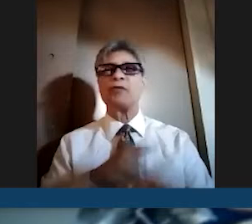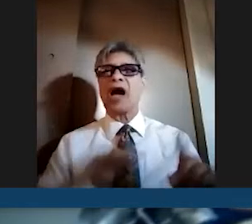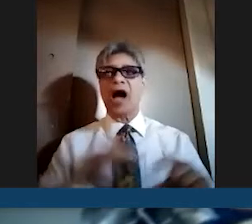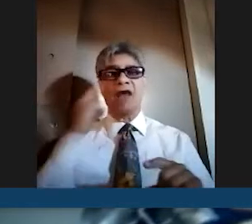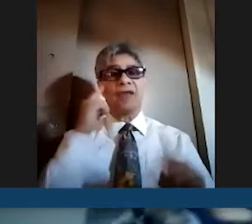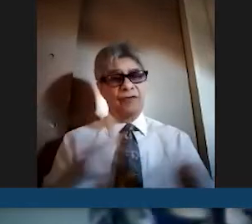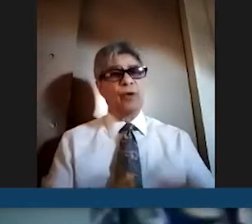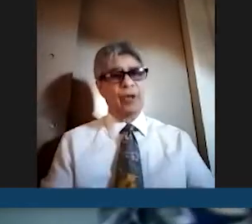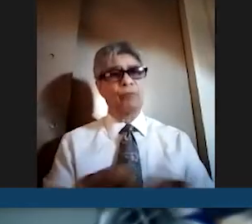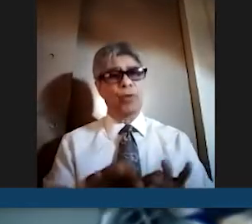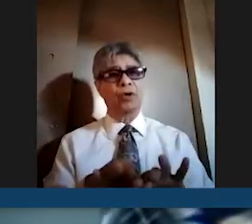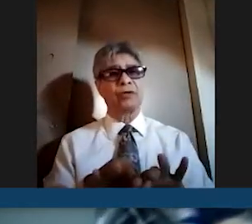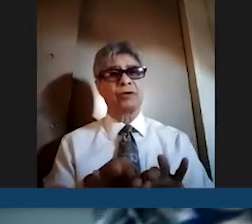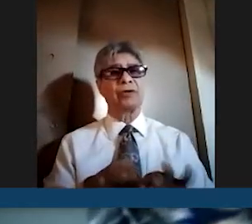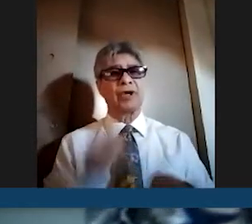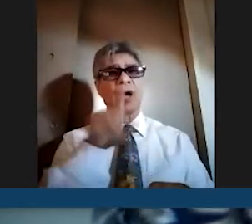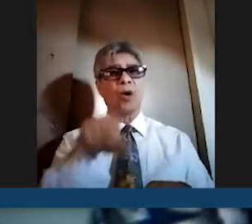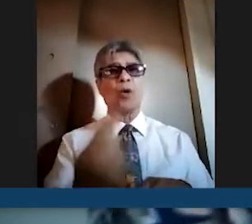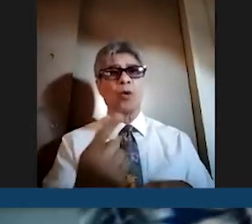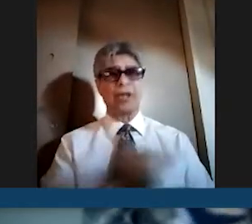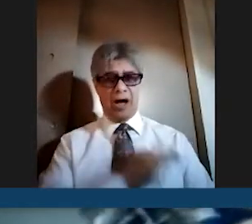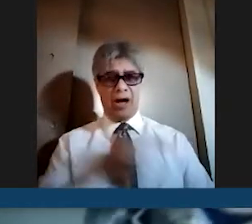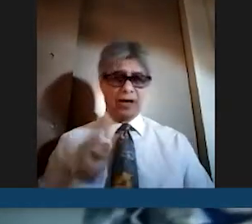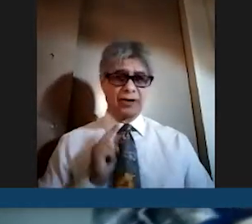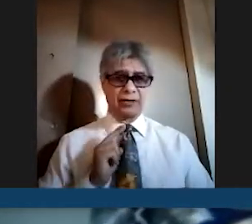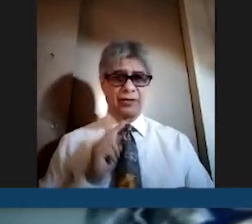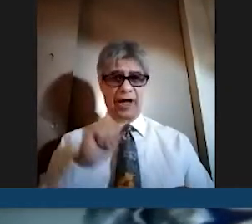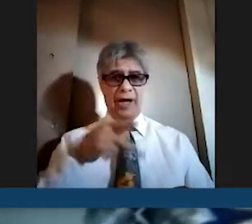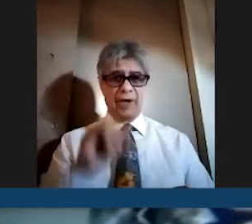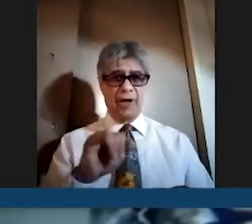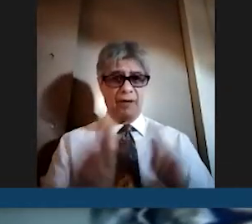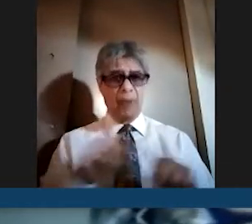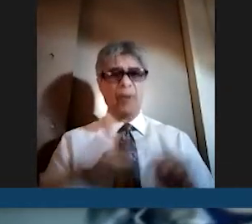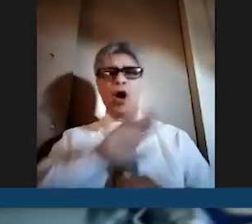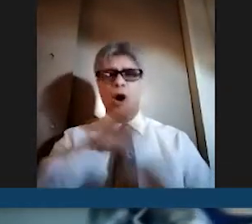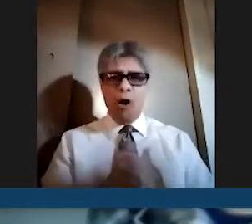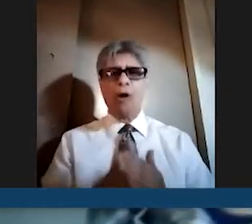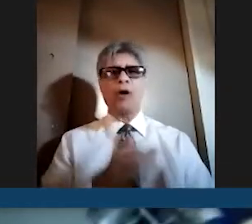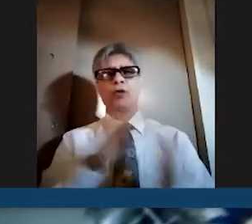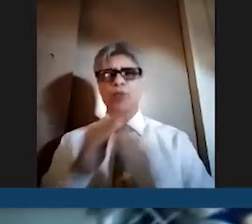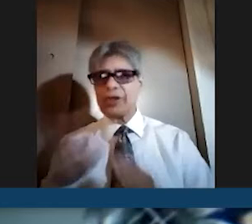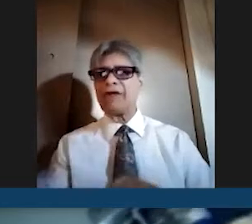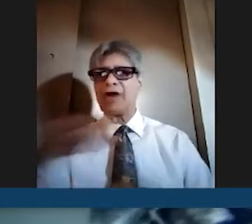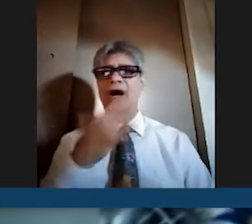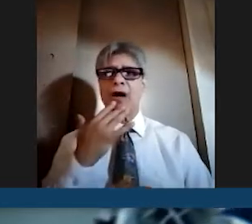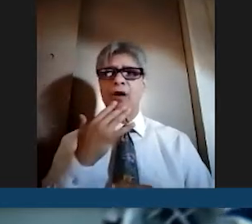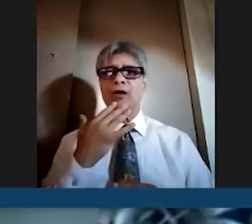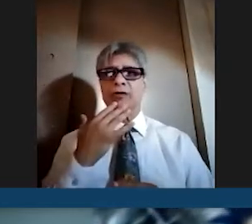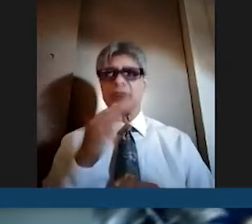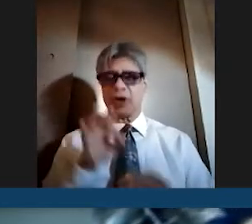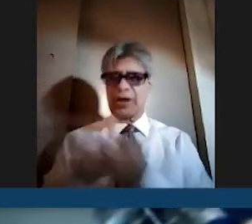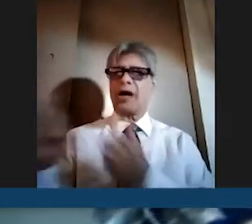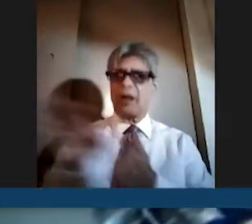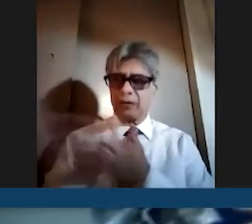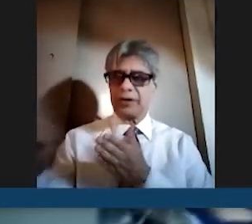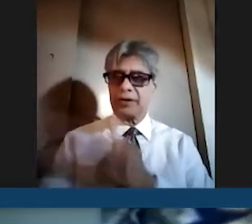that not only us as Pacific Islanders, but all communities of colors are counted. And I think that was a proud